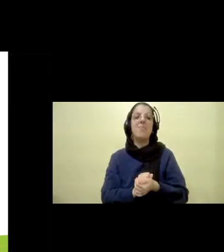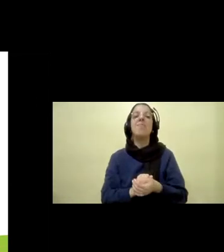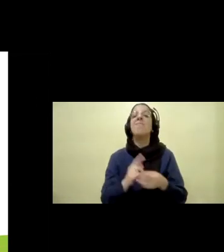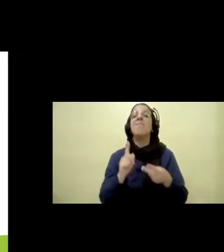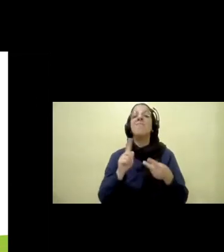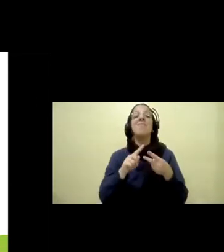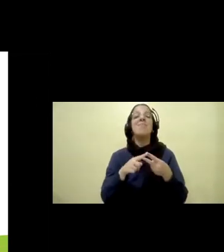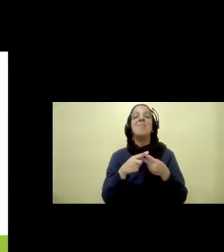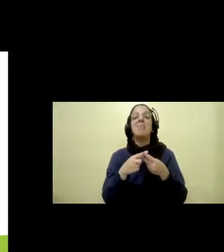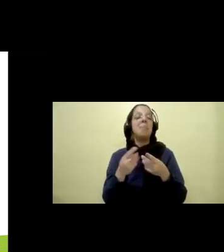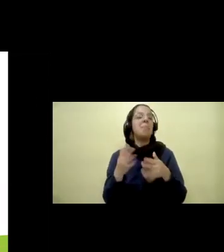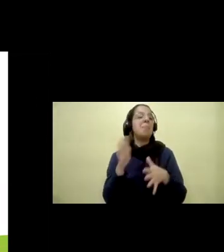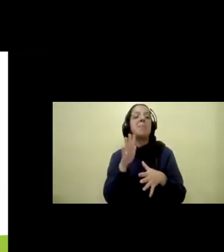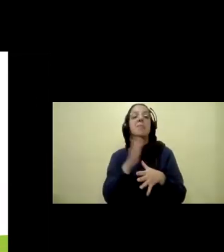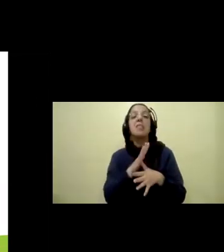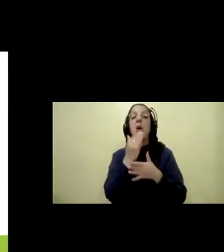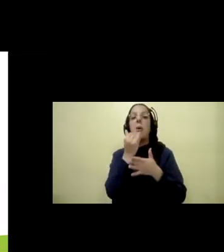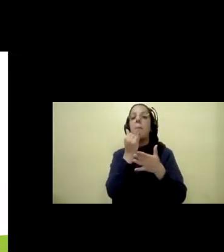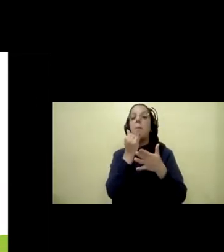That could be individual artists,